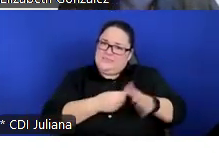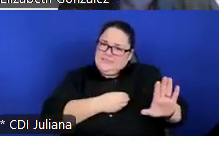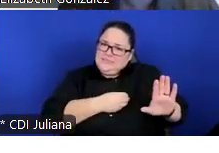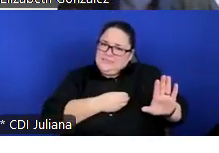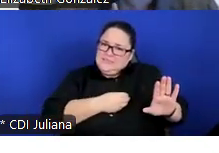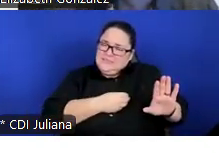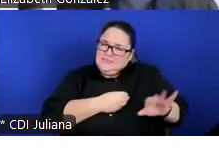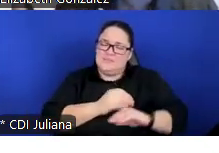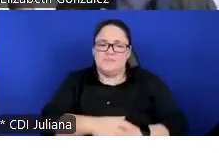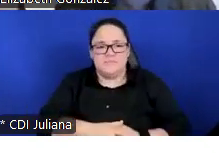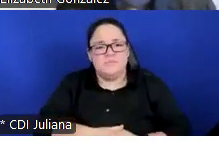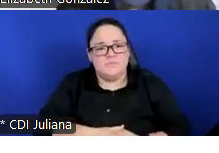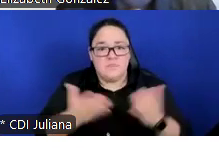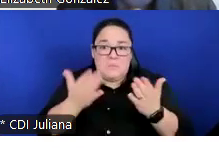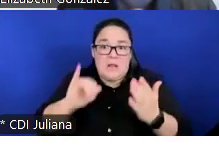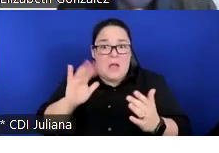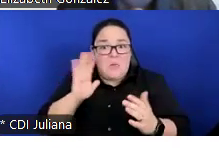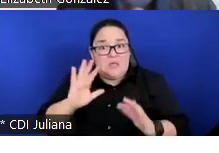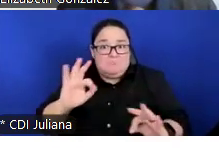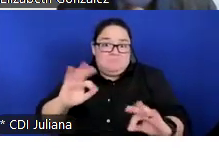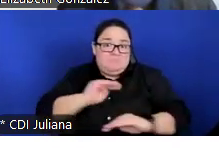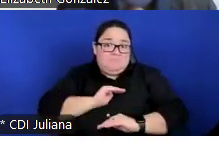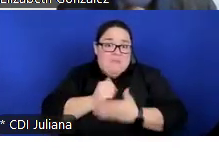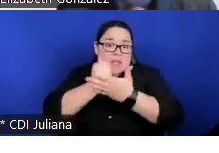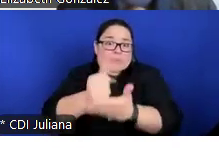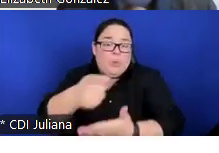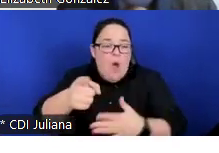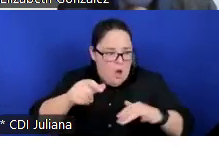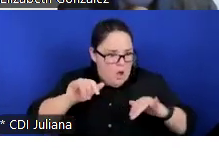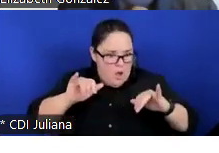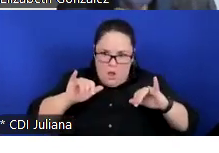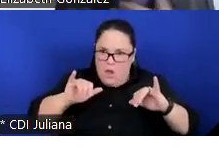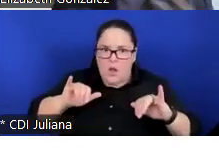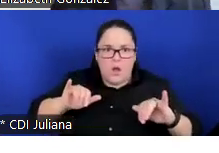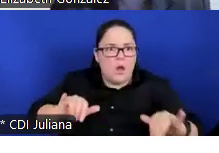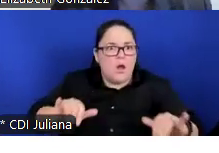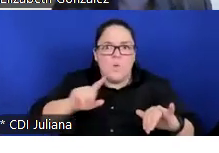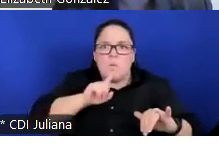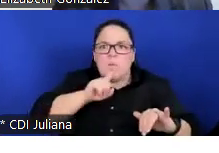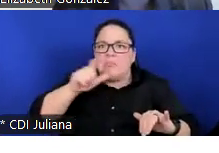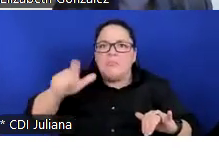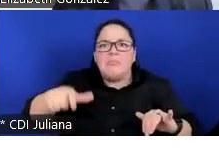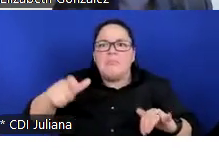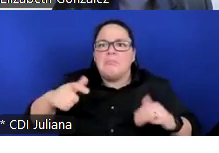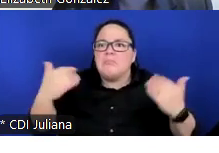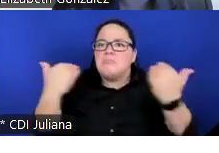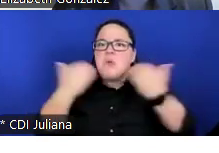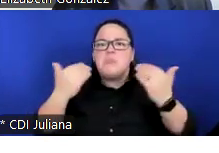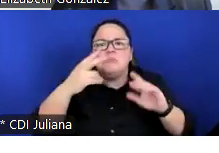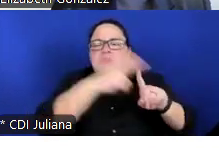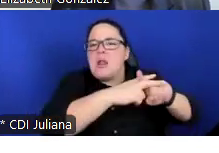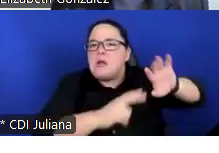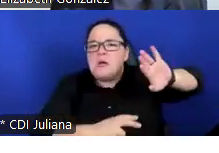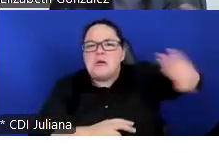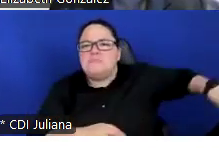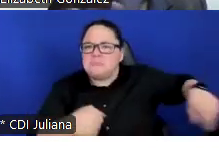to make you realize you don't actually need the bankruptcy. If you just stopped paying the credit cards,